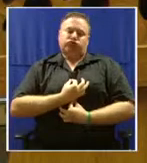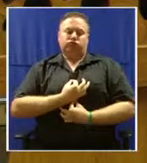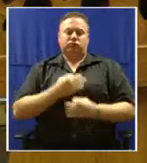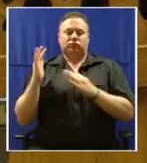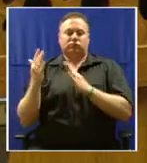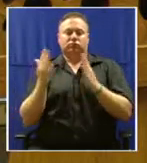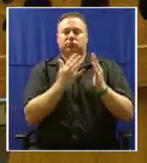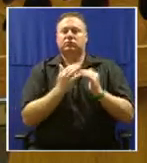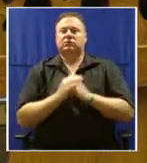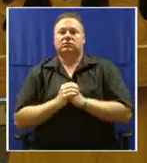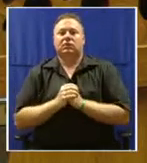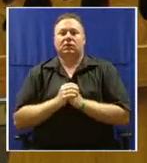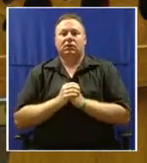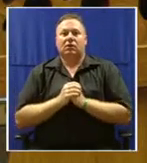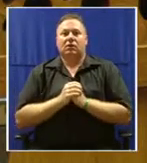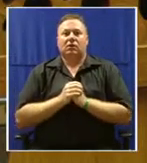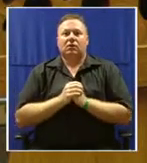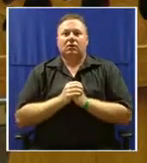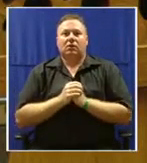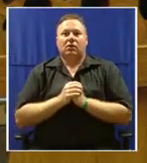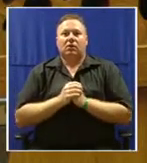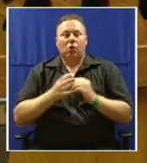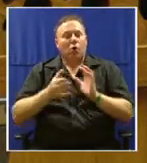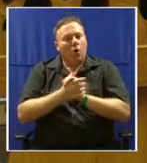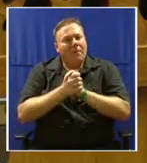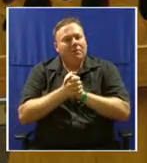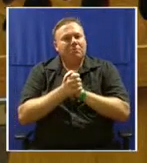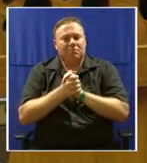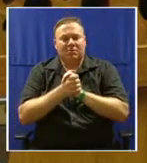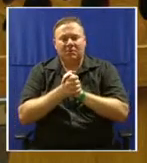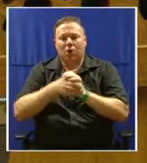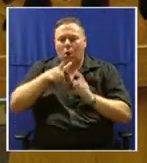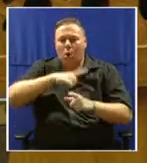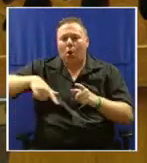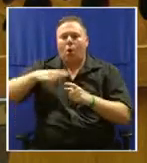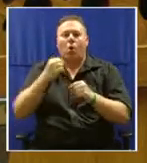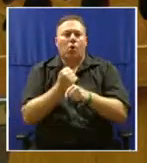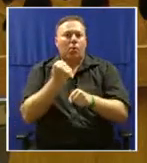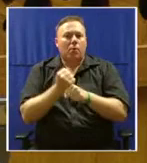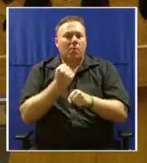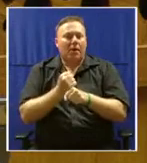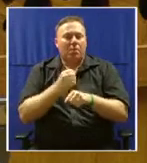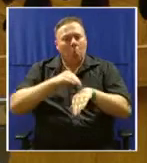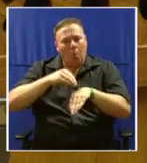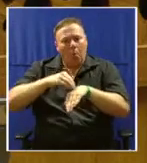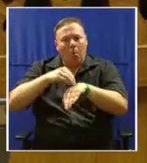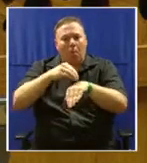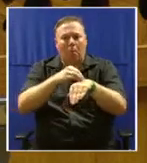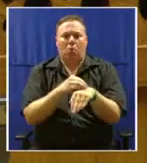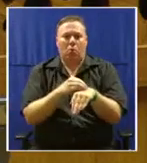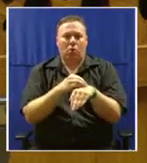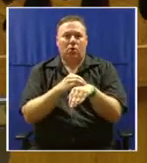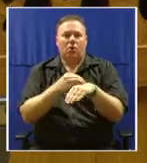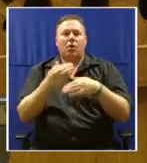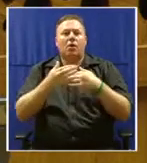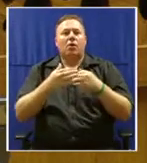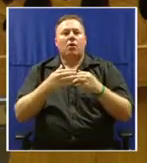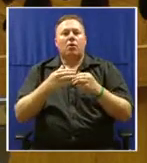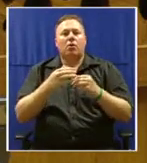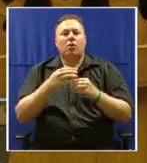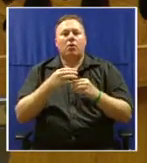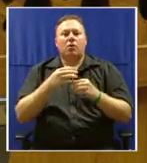commitment should lead to increased local production, which will lead to the revival of our manufacturing